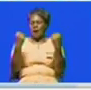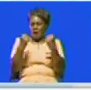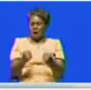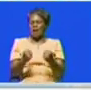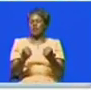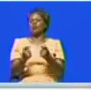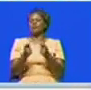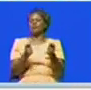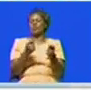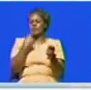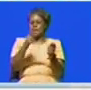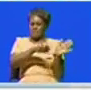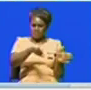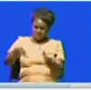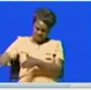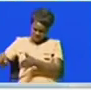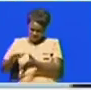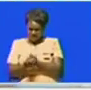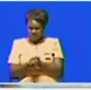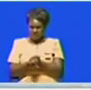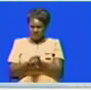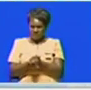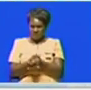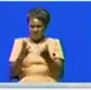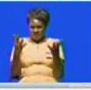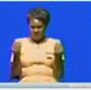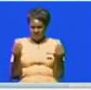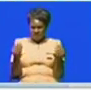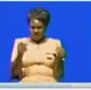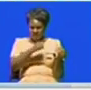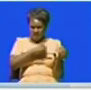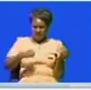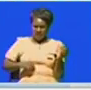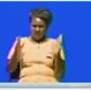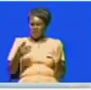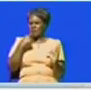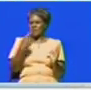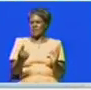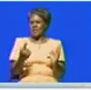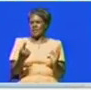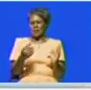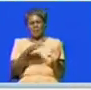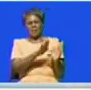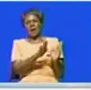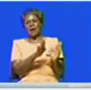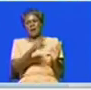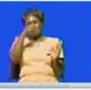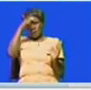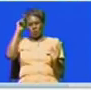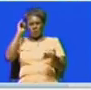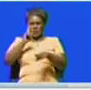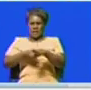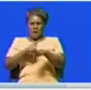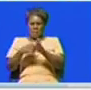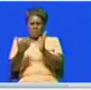with. Having said that, I think it is easy for Senator Kihika to say the things she says, because whenever there's